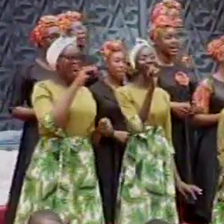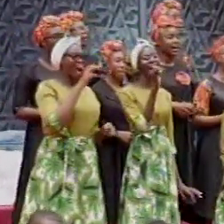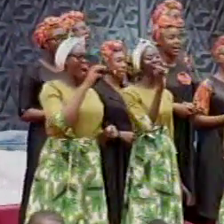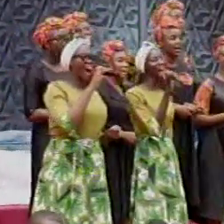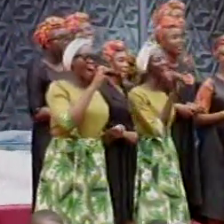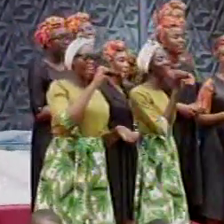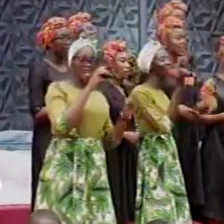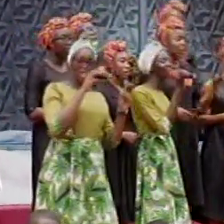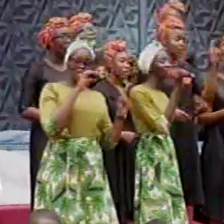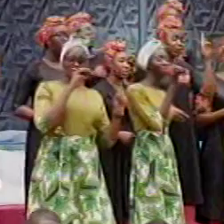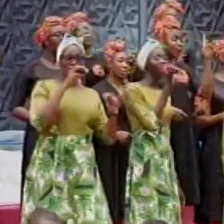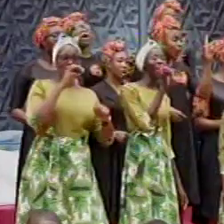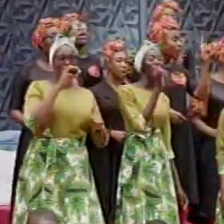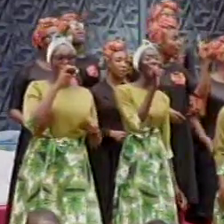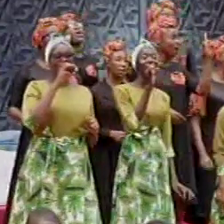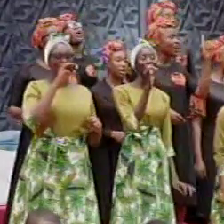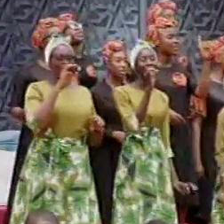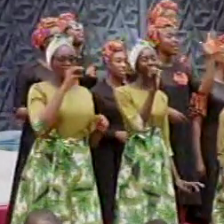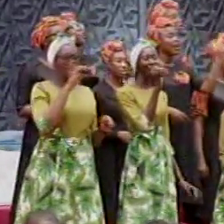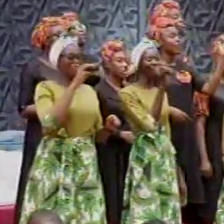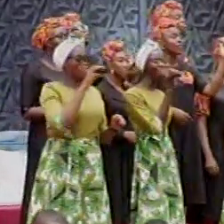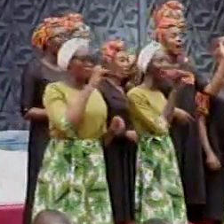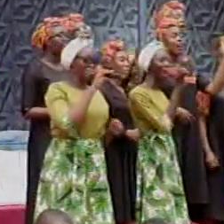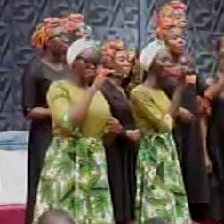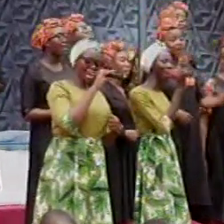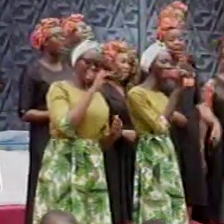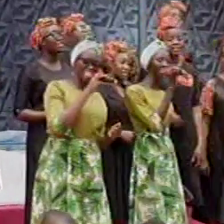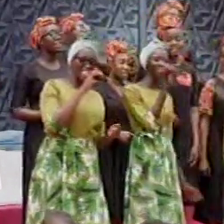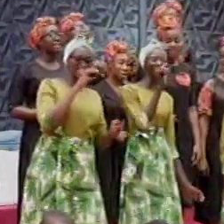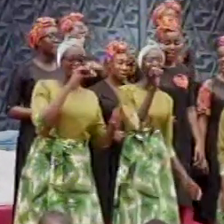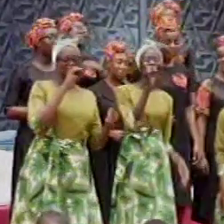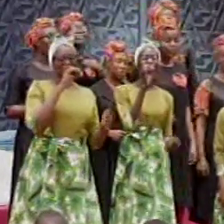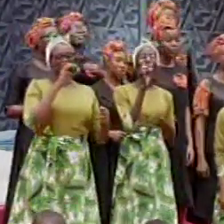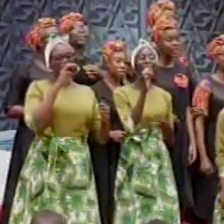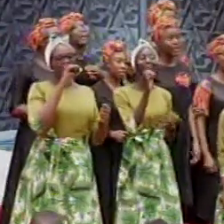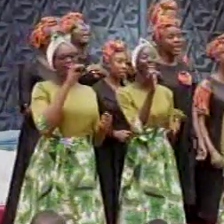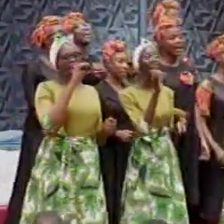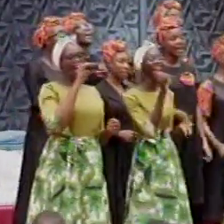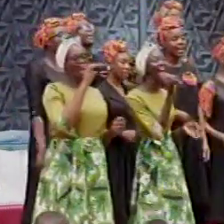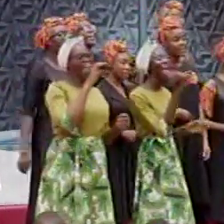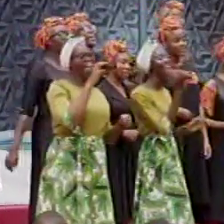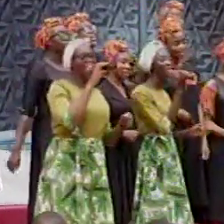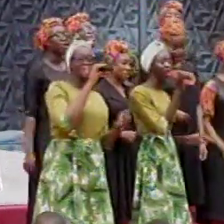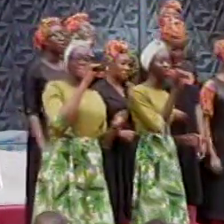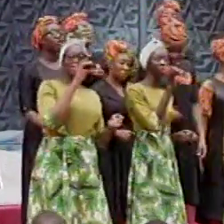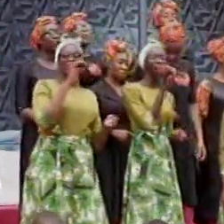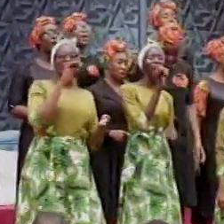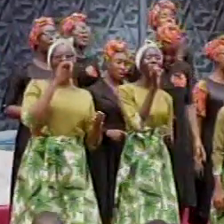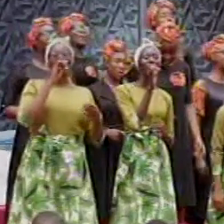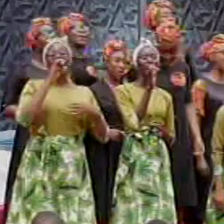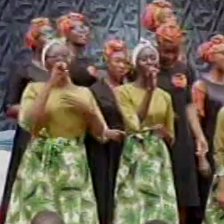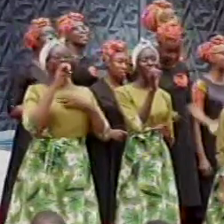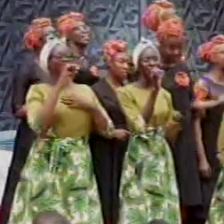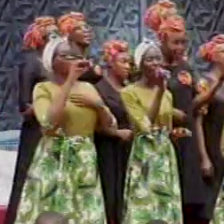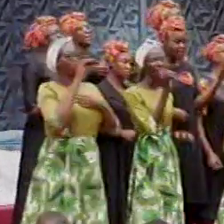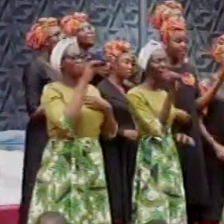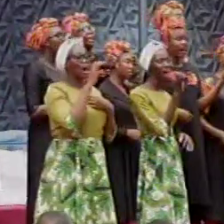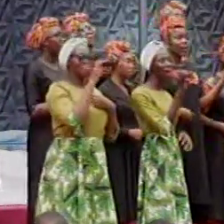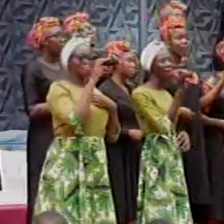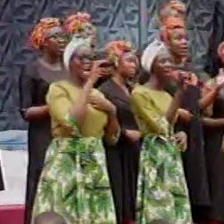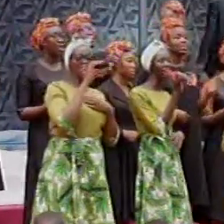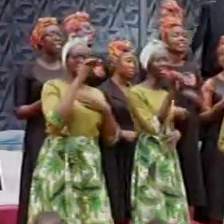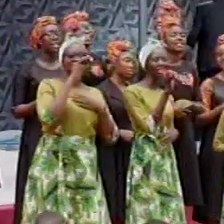Omega, you are worthy of my praises today. You are worthy of